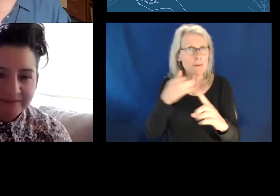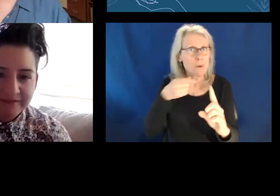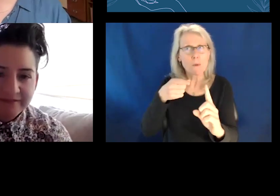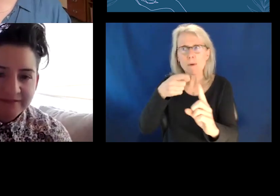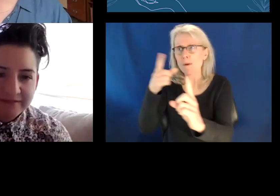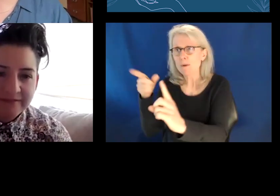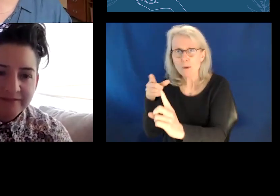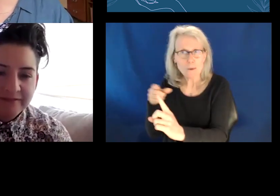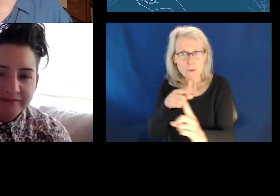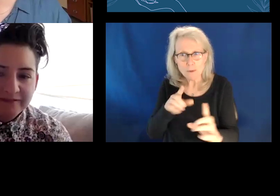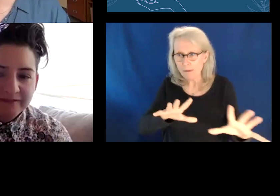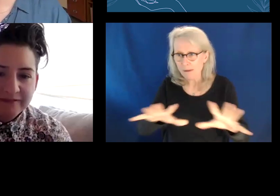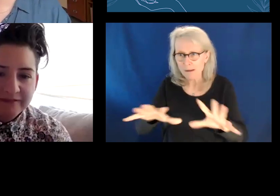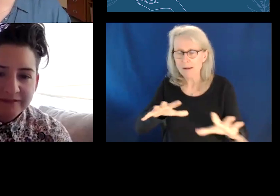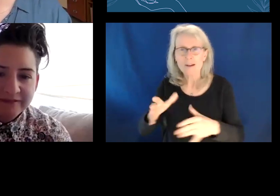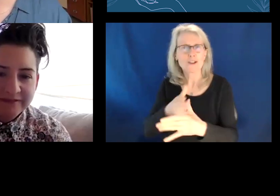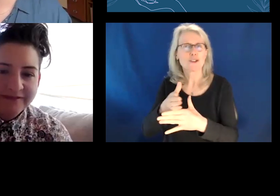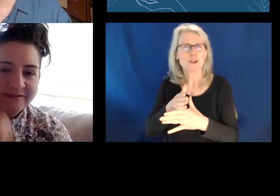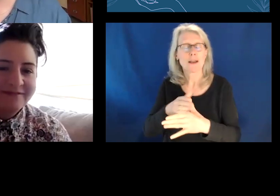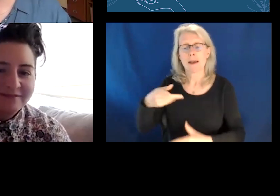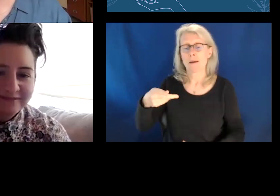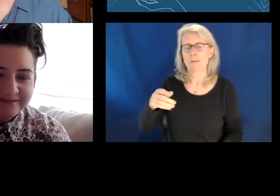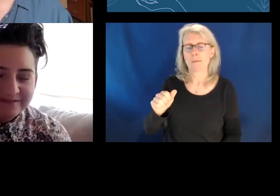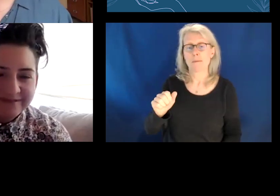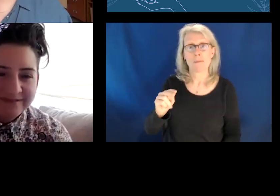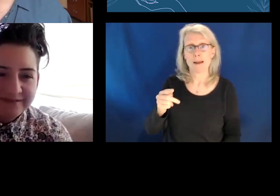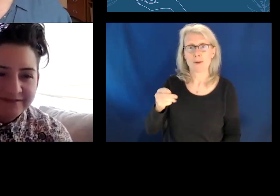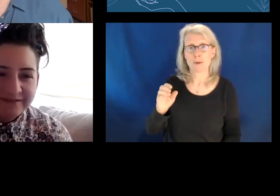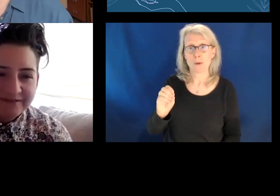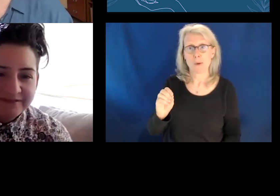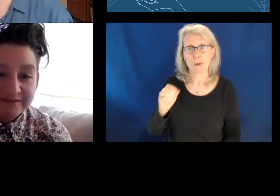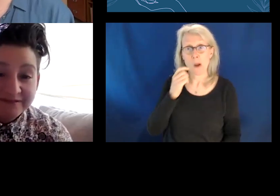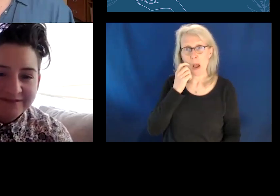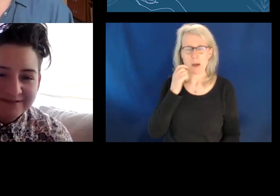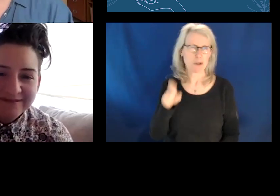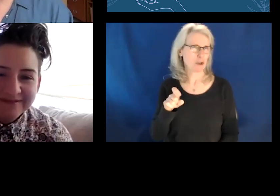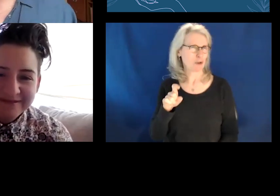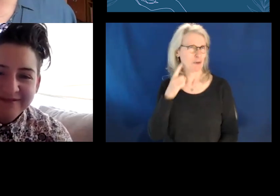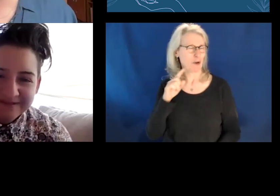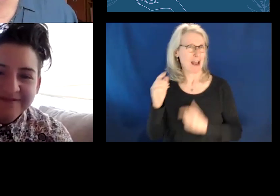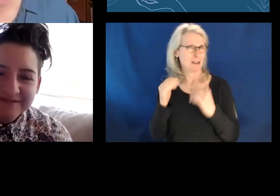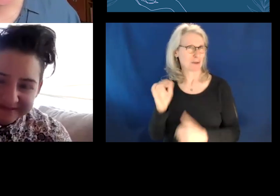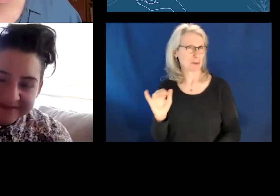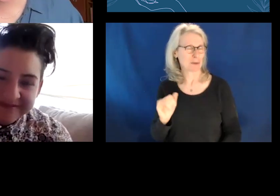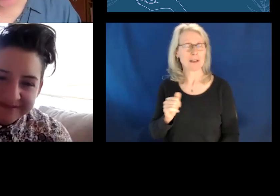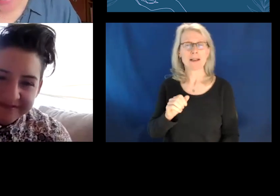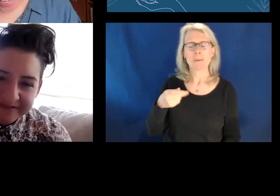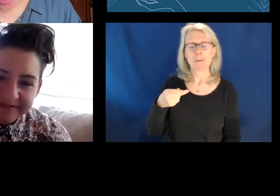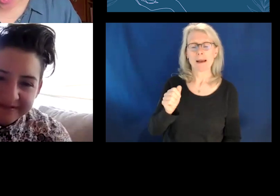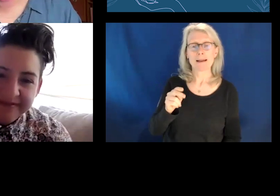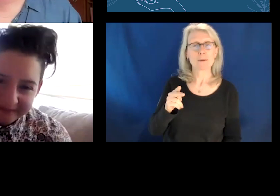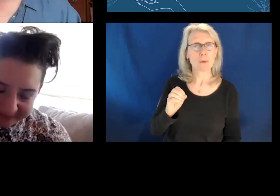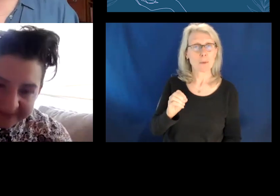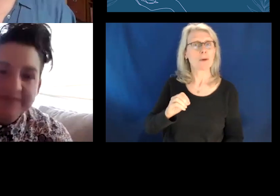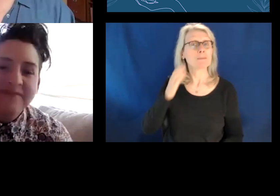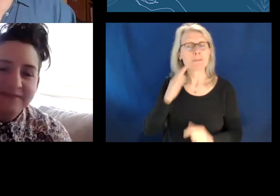And I think that's really important. We do this thing in Panto, which I love, which is, we should probably do it for the adults too, but we mostly do it when the kids